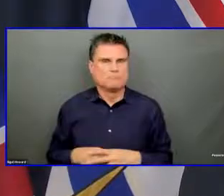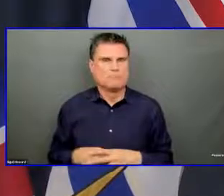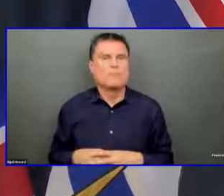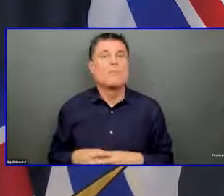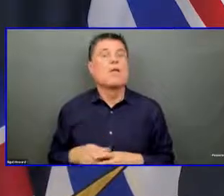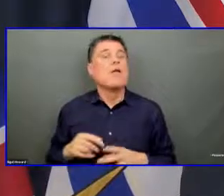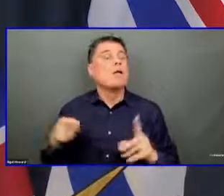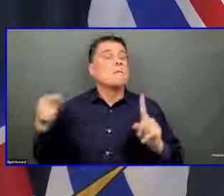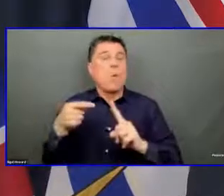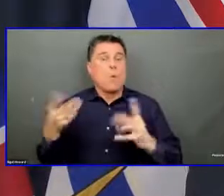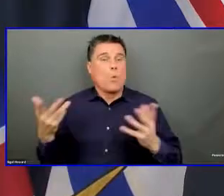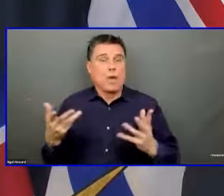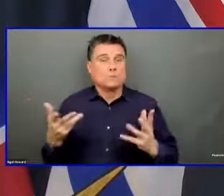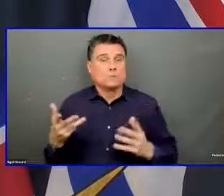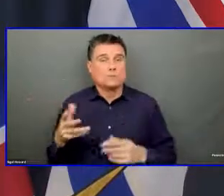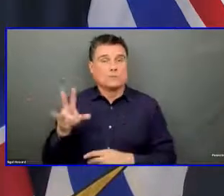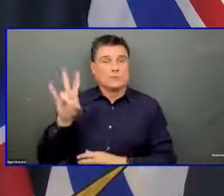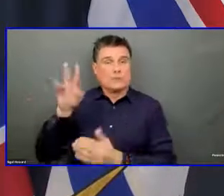7,583 in Vancouver Island Health,